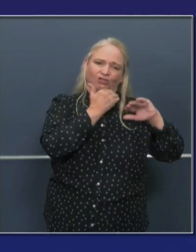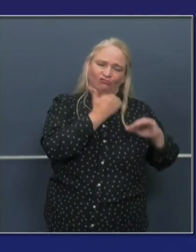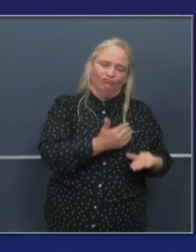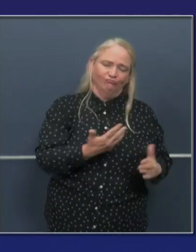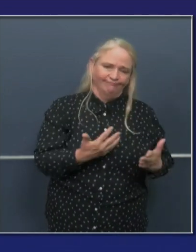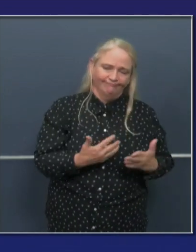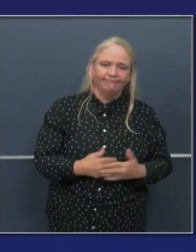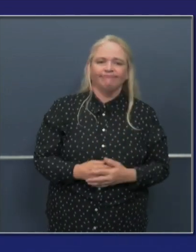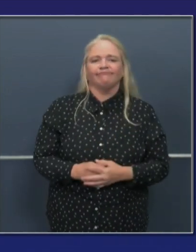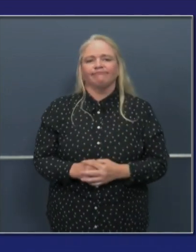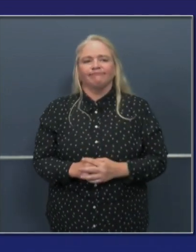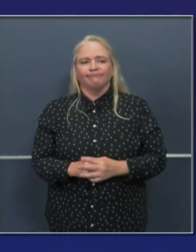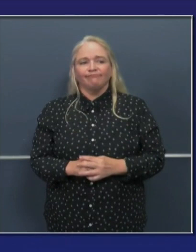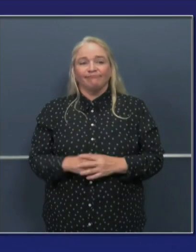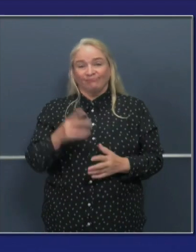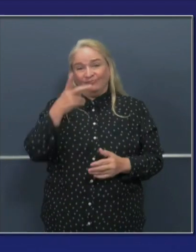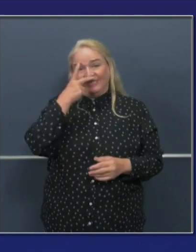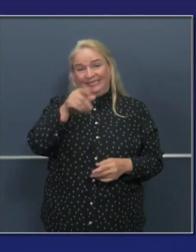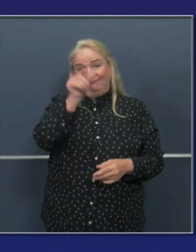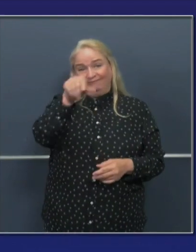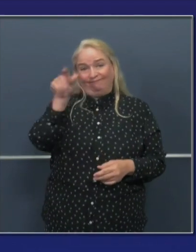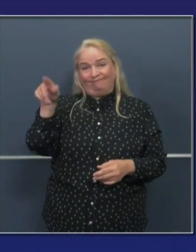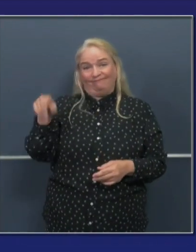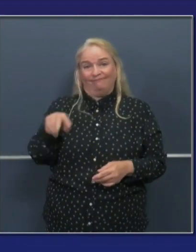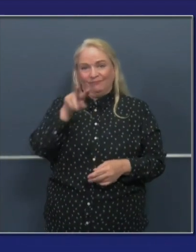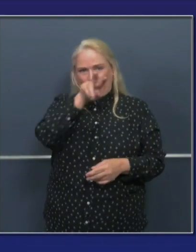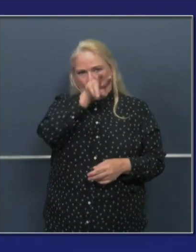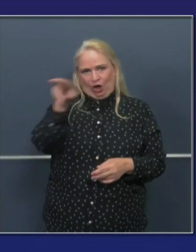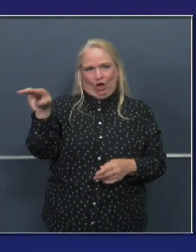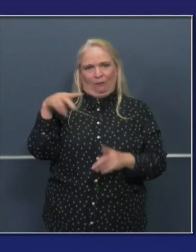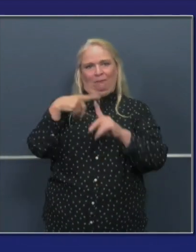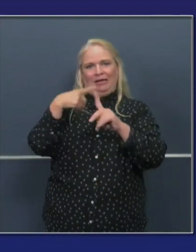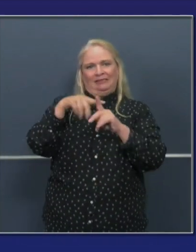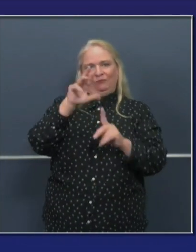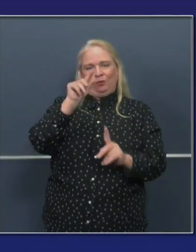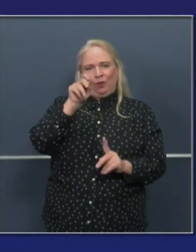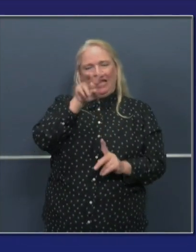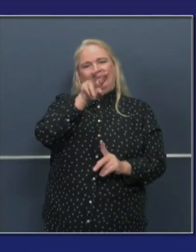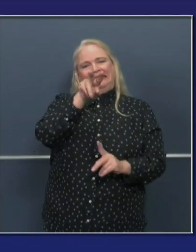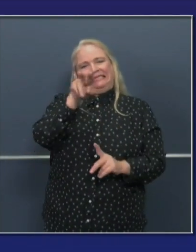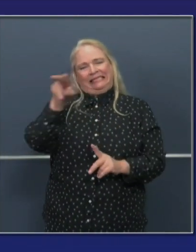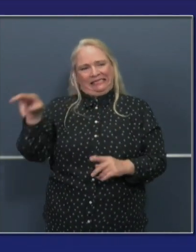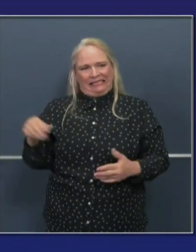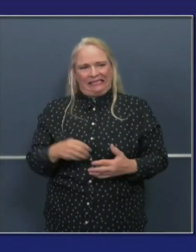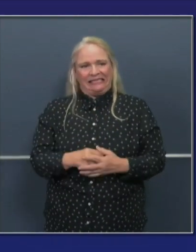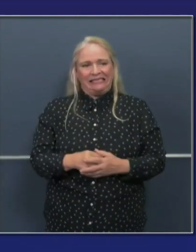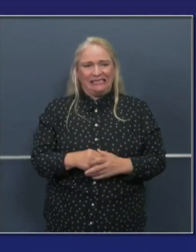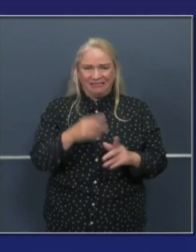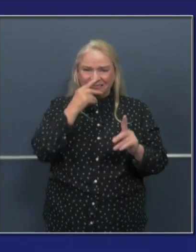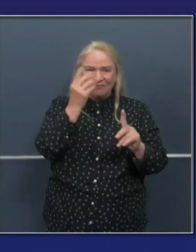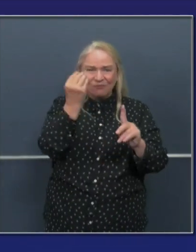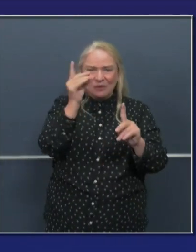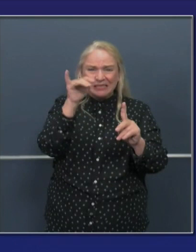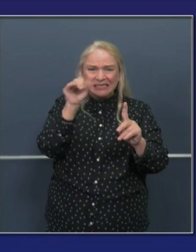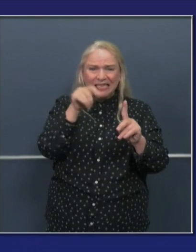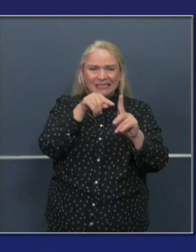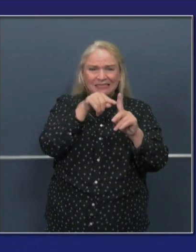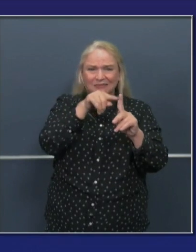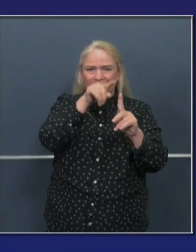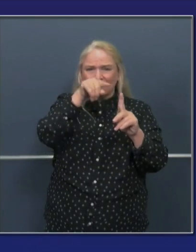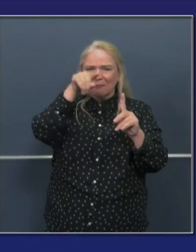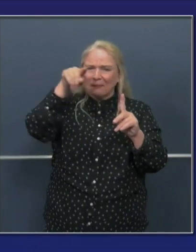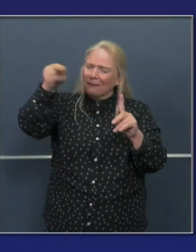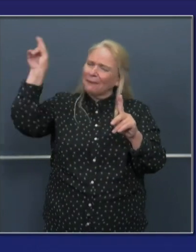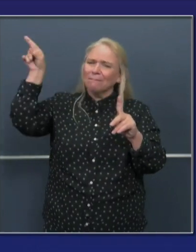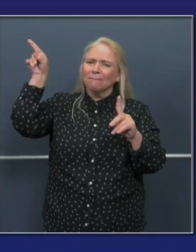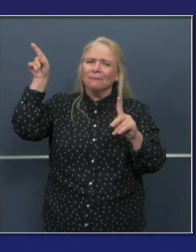rate shows you a cohort of positivity rates that we put together over a 14-day period. This represents an increase of